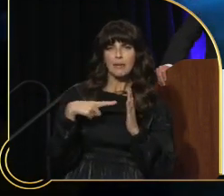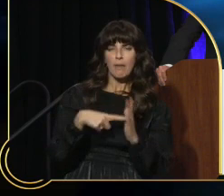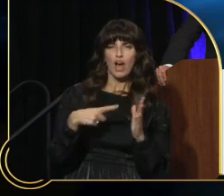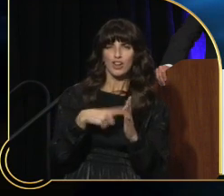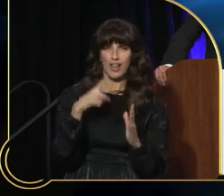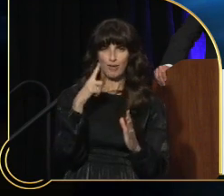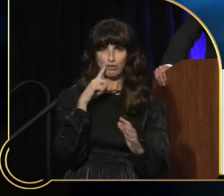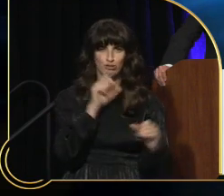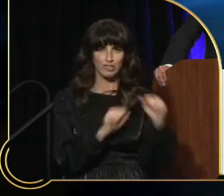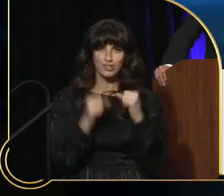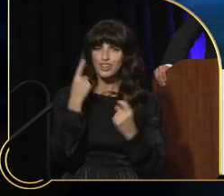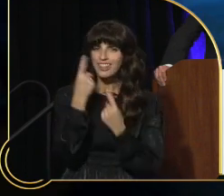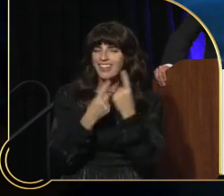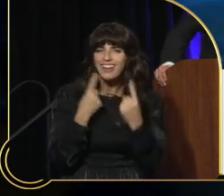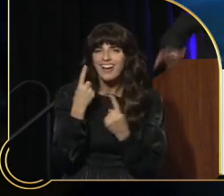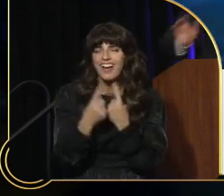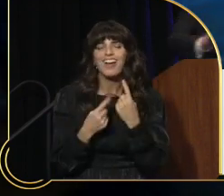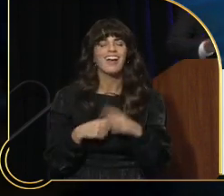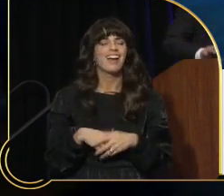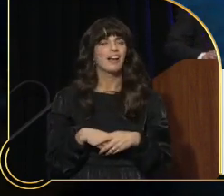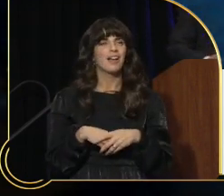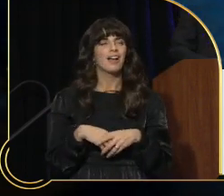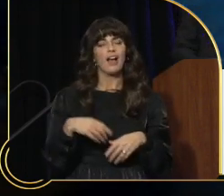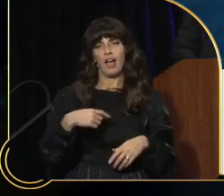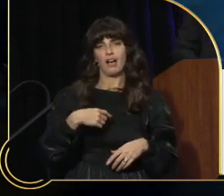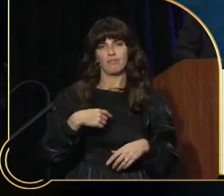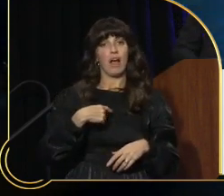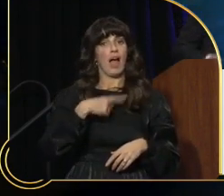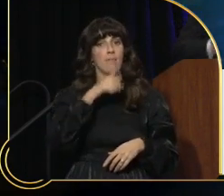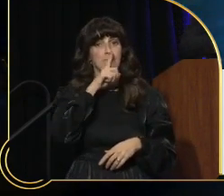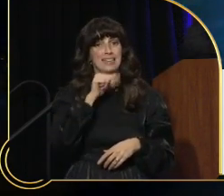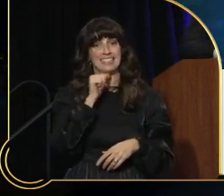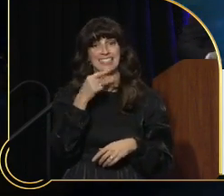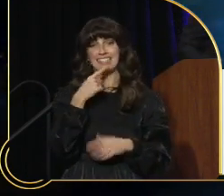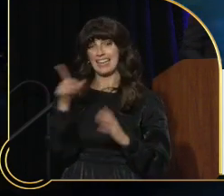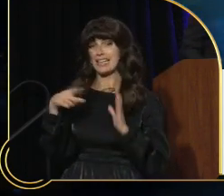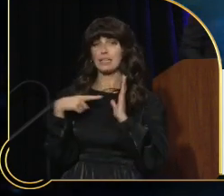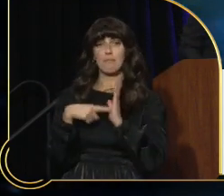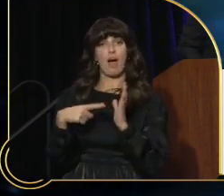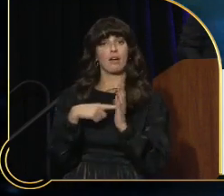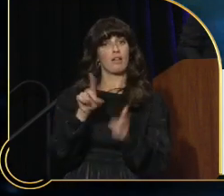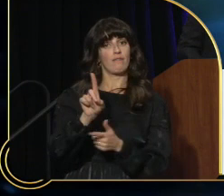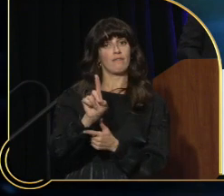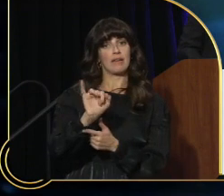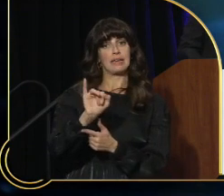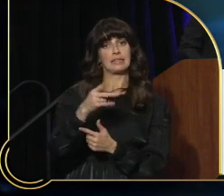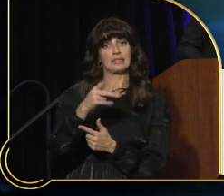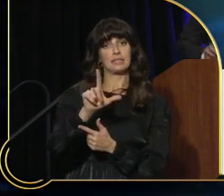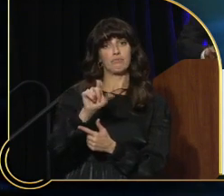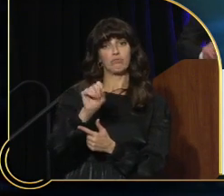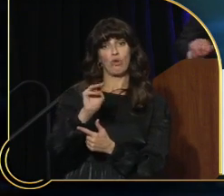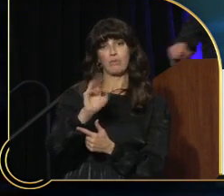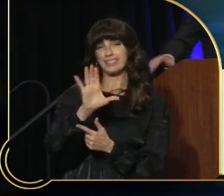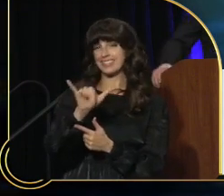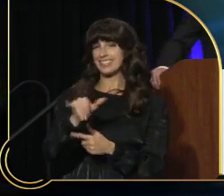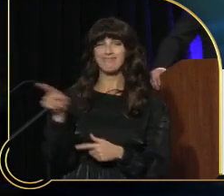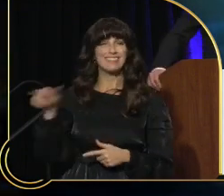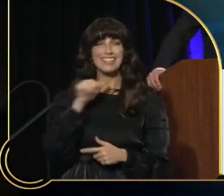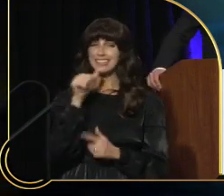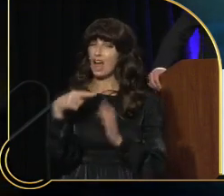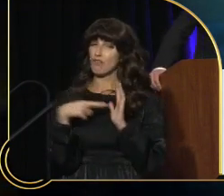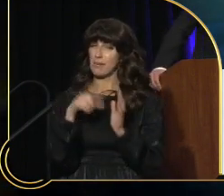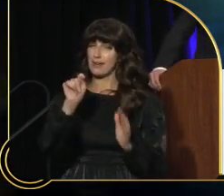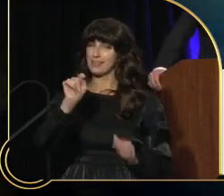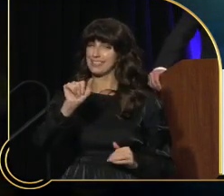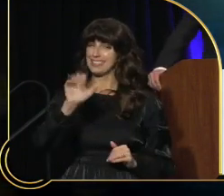thinking. I didn't say he's a model of diplomacy or tact.